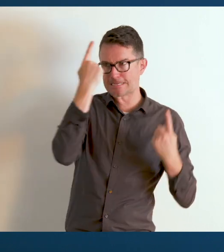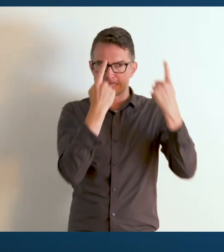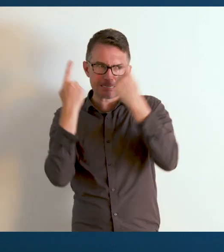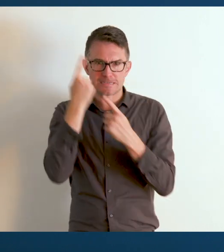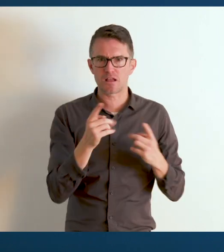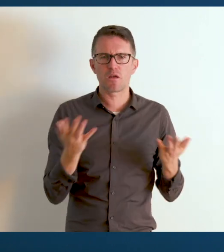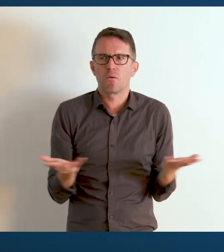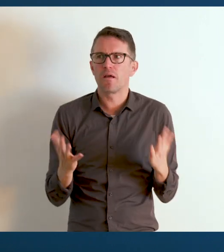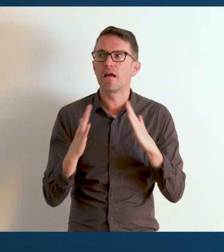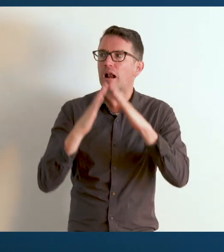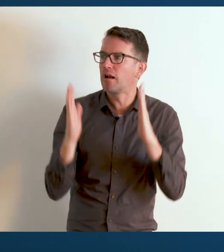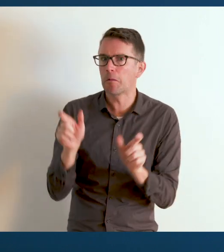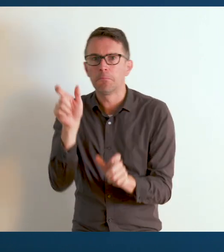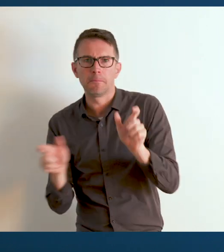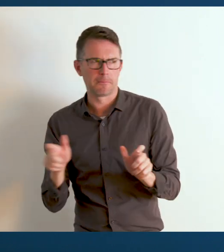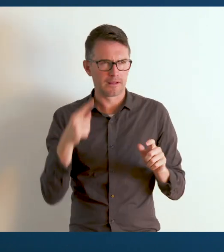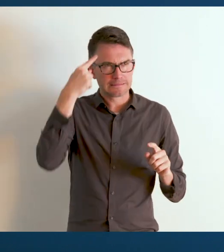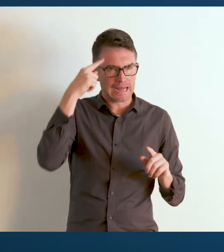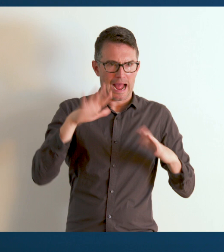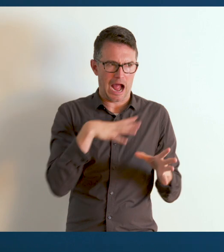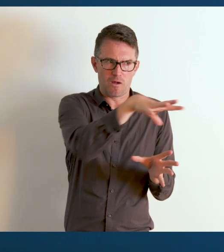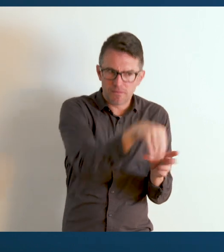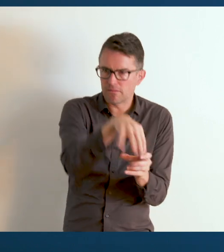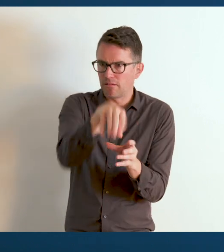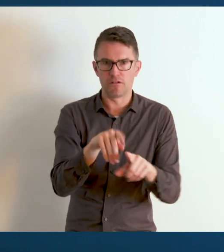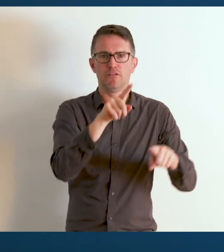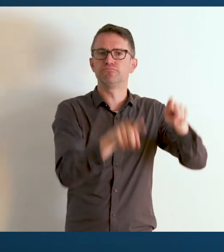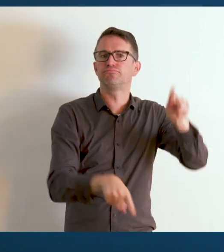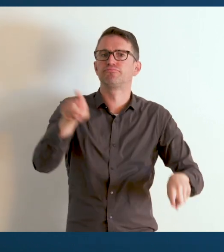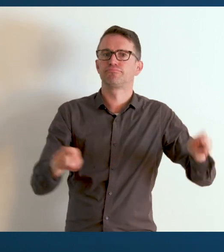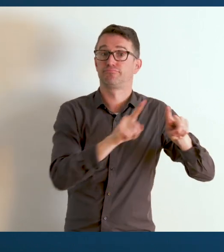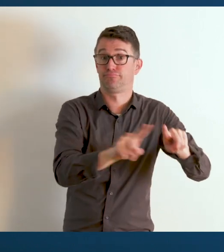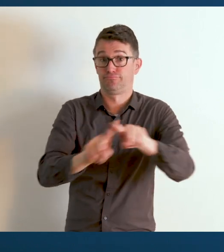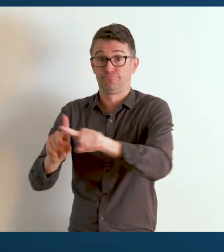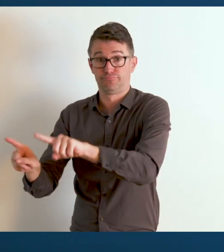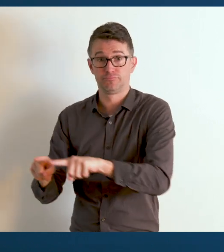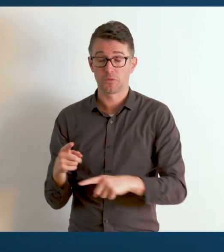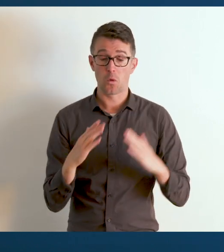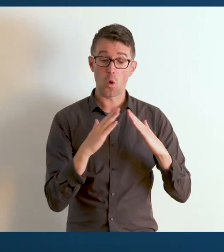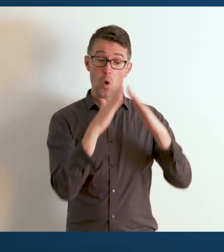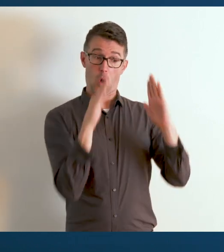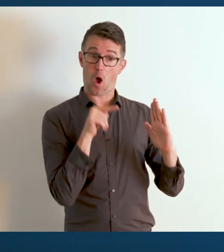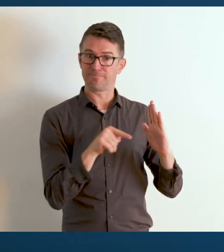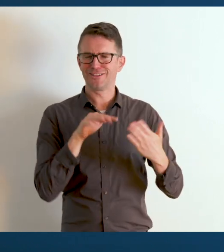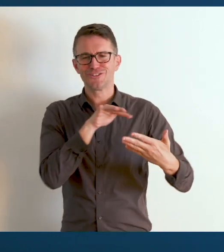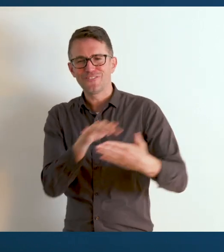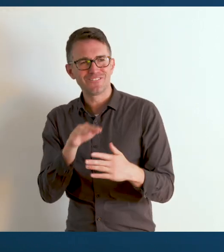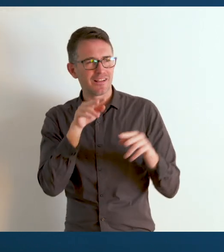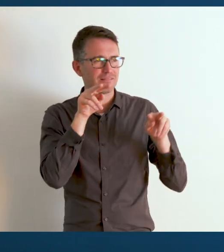steps to ensure that they're also included. Household surveys are, as they